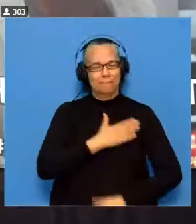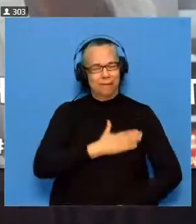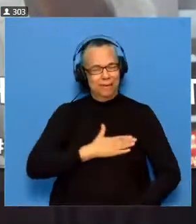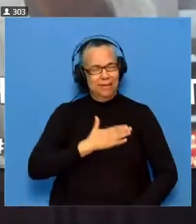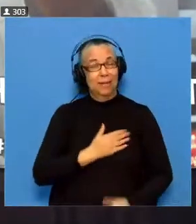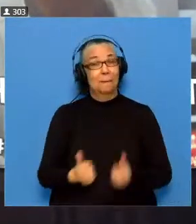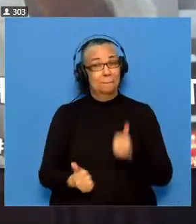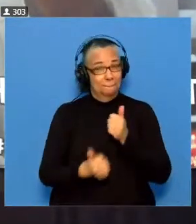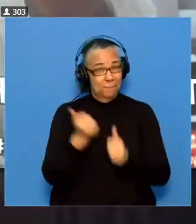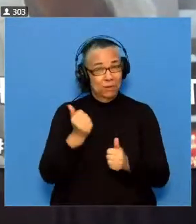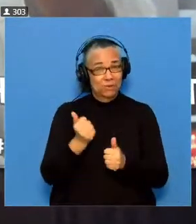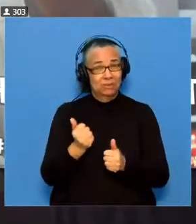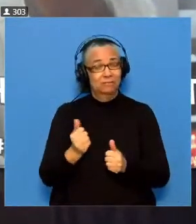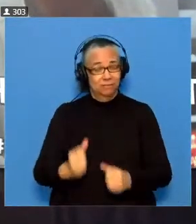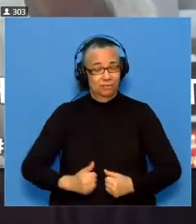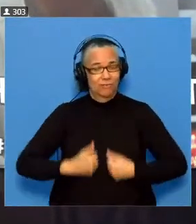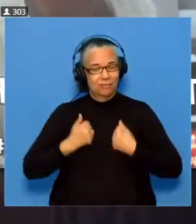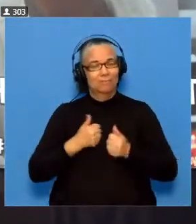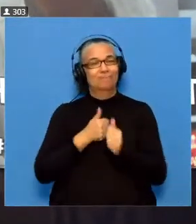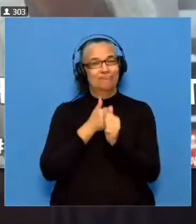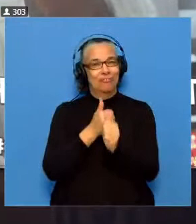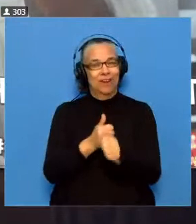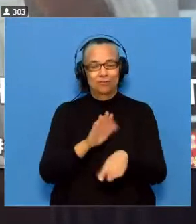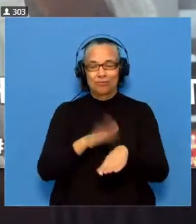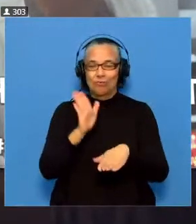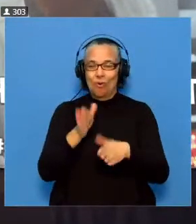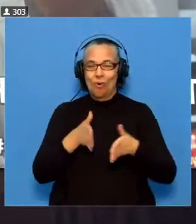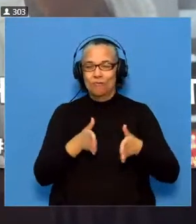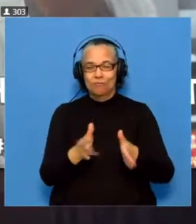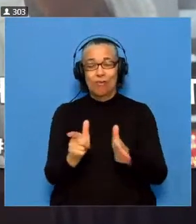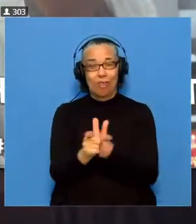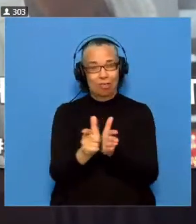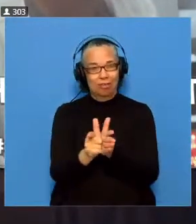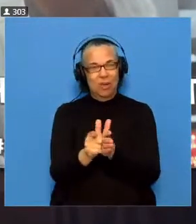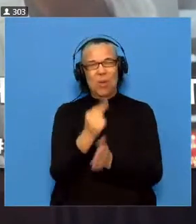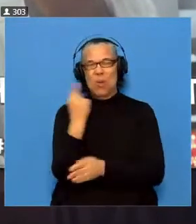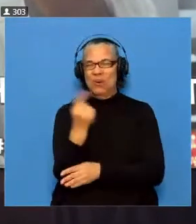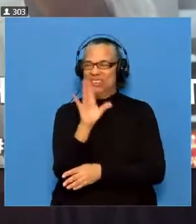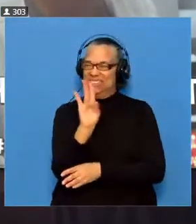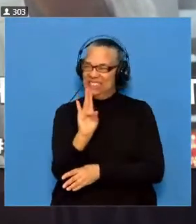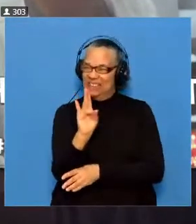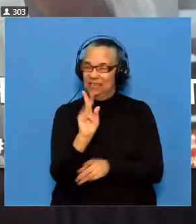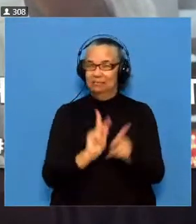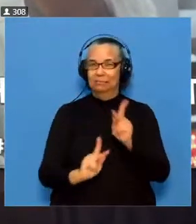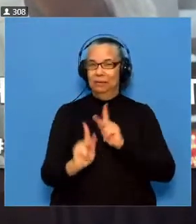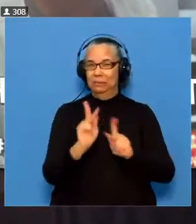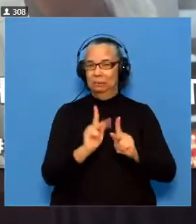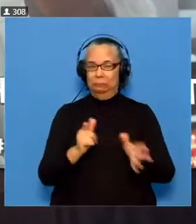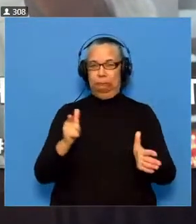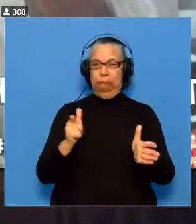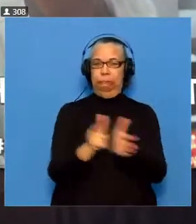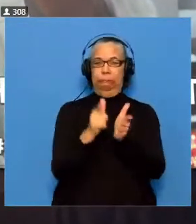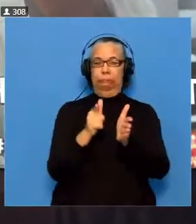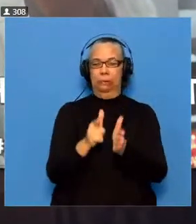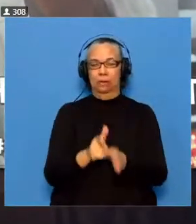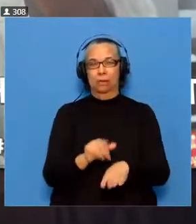residents adhered to the curfew, and we only had 7 of the persons deemed to be in breach of the